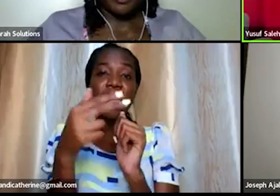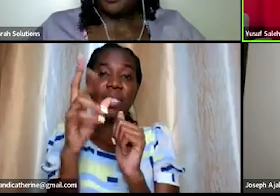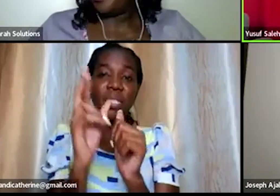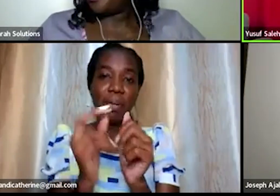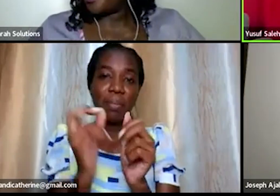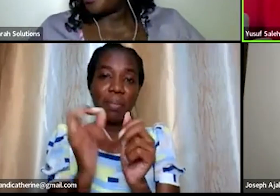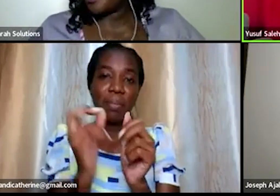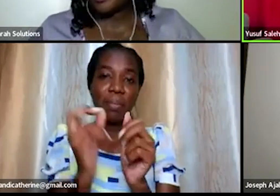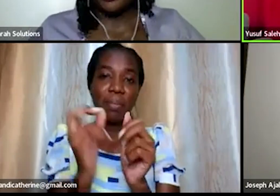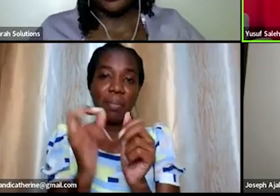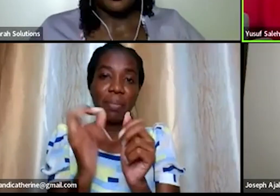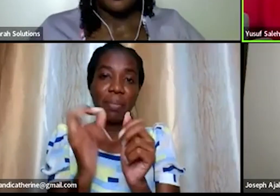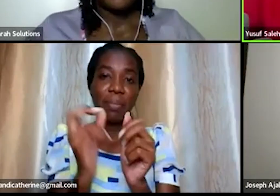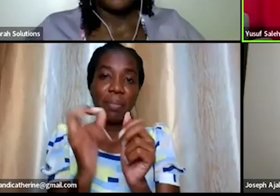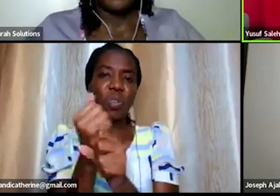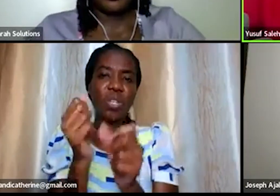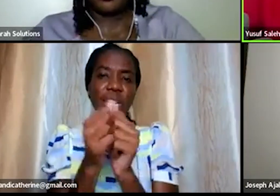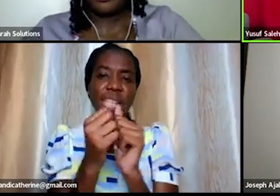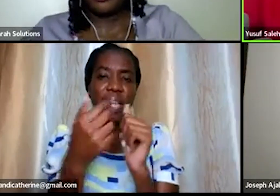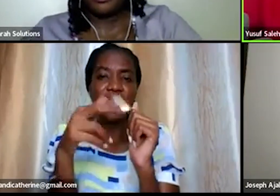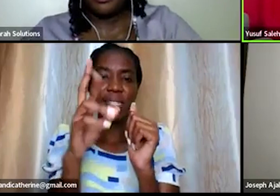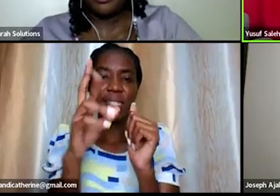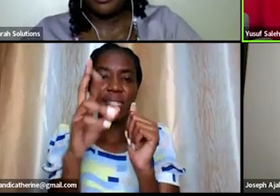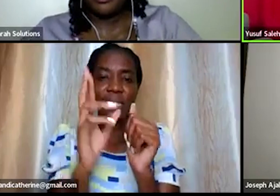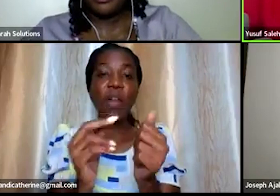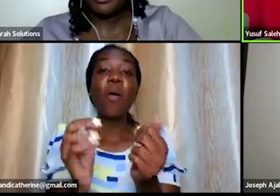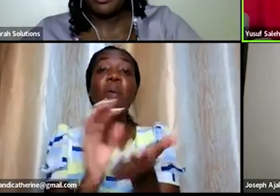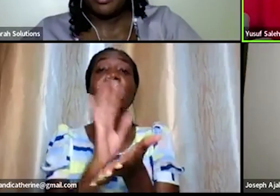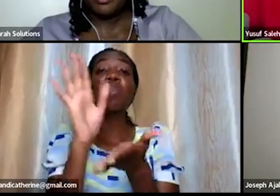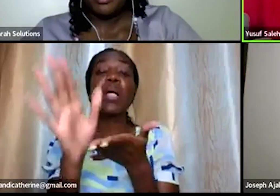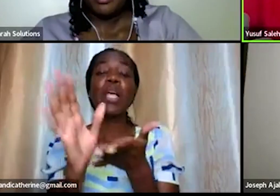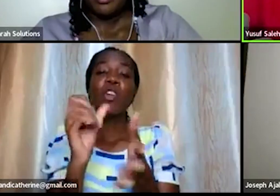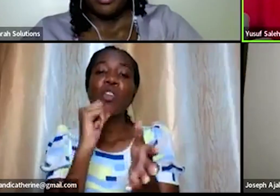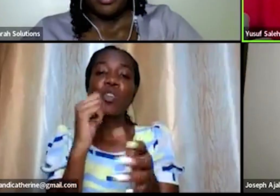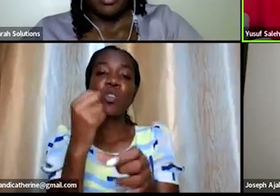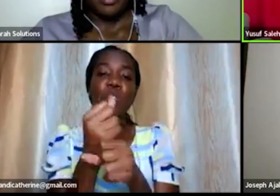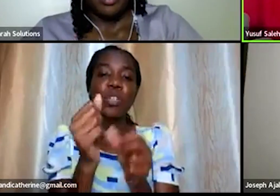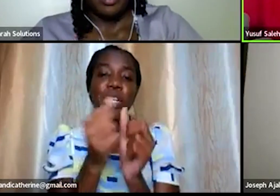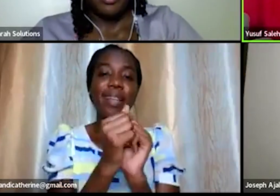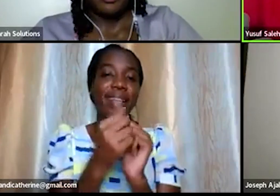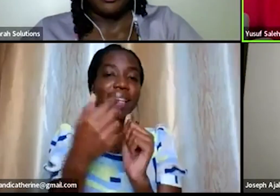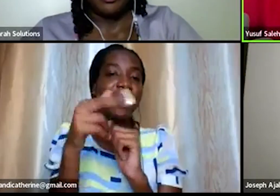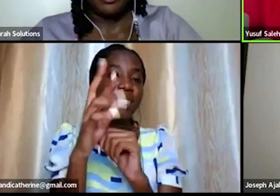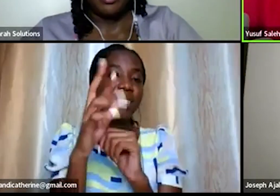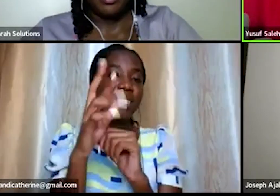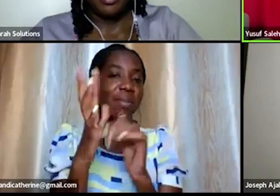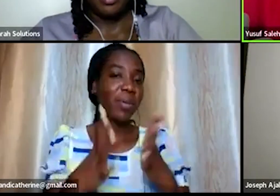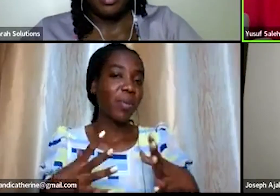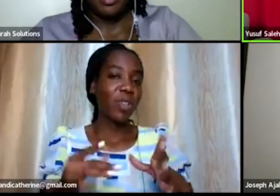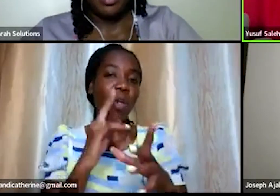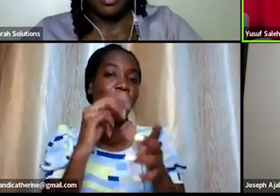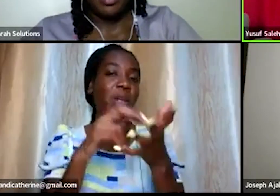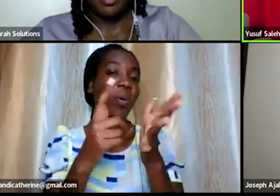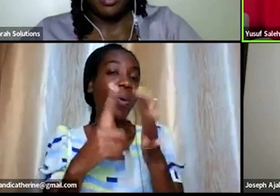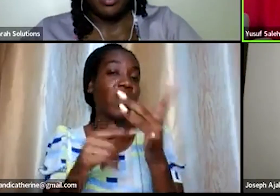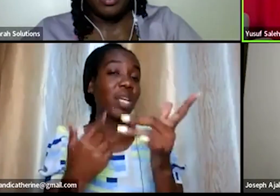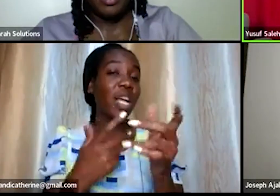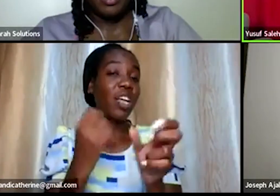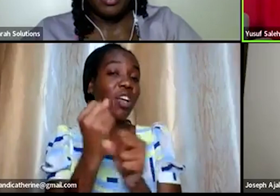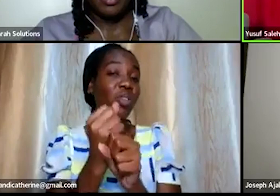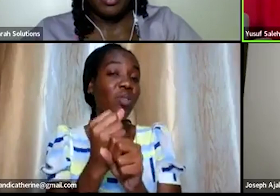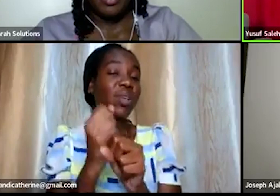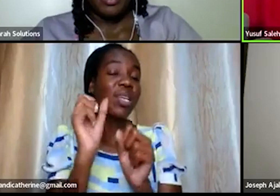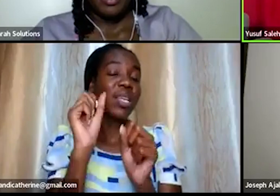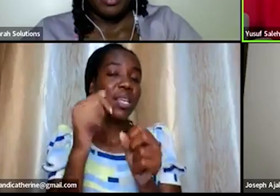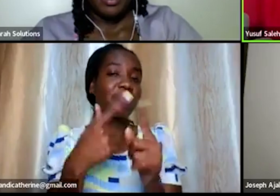Performance are not done with the HR people. Compensation. So what does that mean? It means whatever we are doing, these are just pieces and pieces that